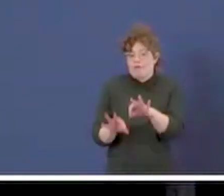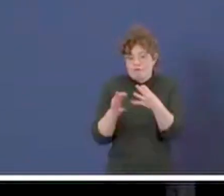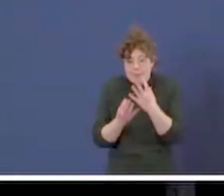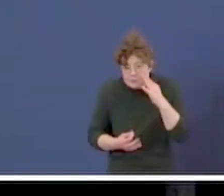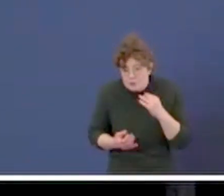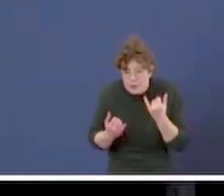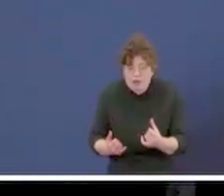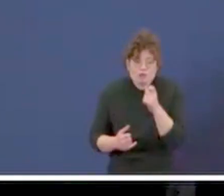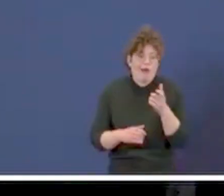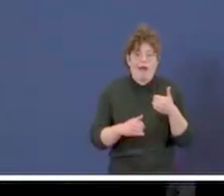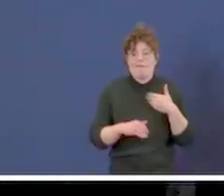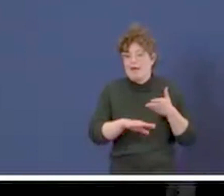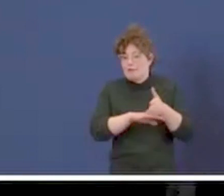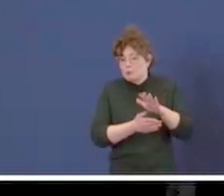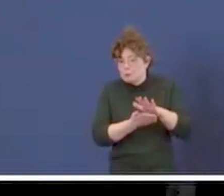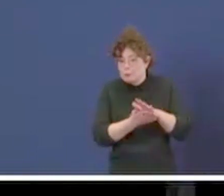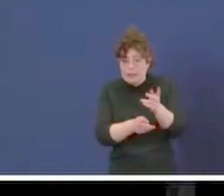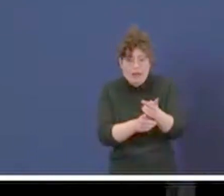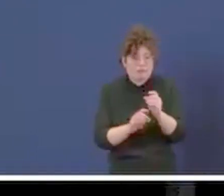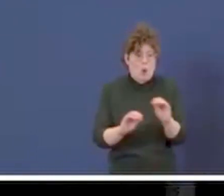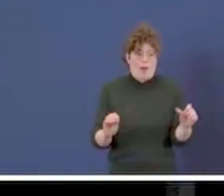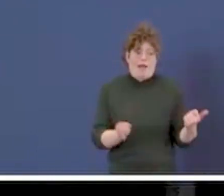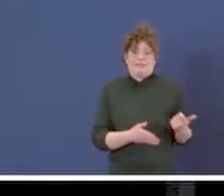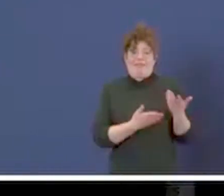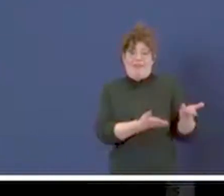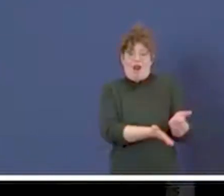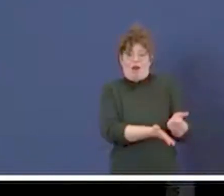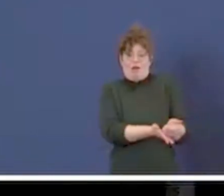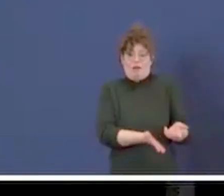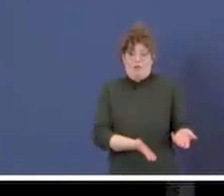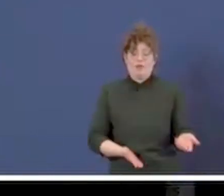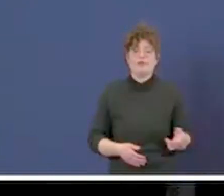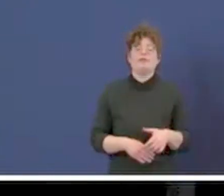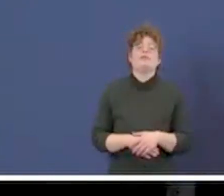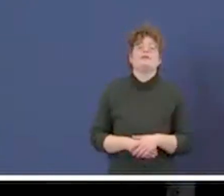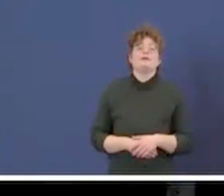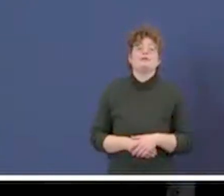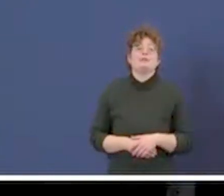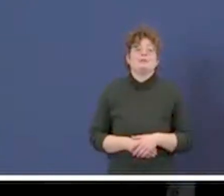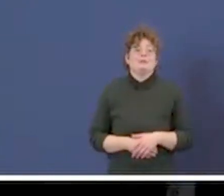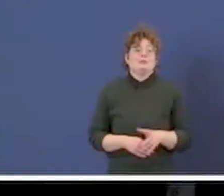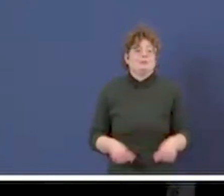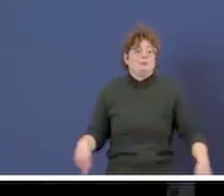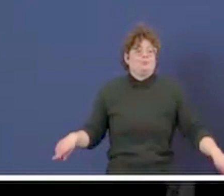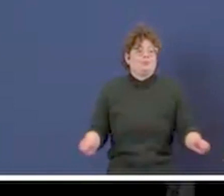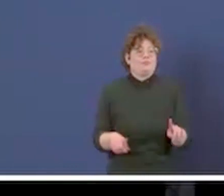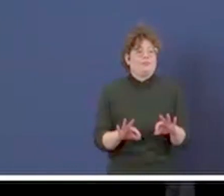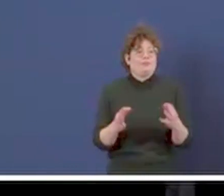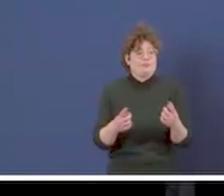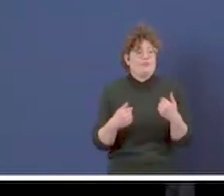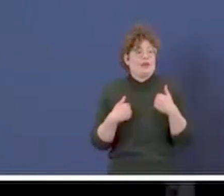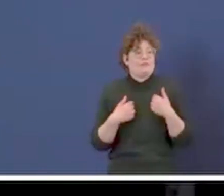They don't have after school care. There's nobody else there. And those families